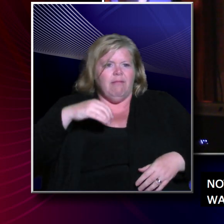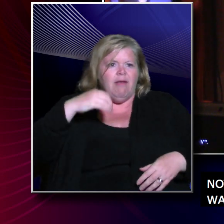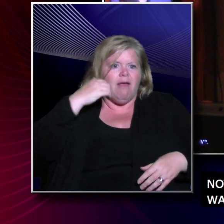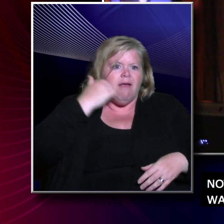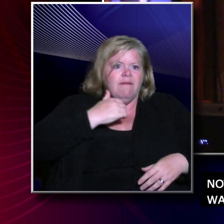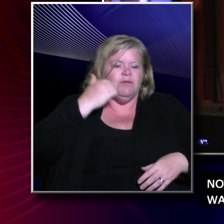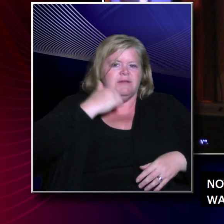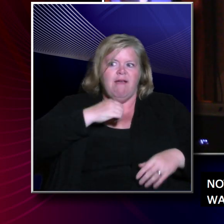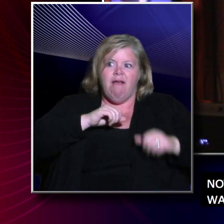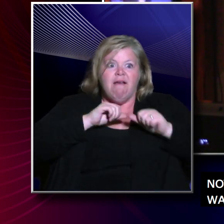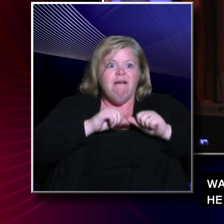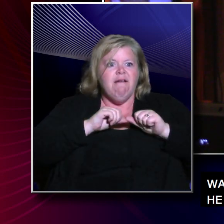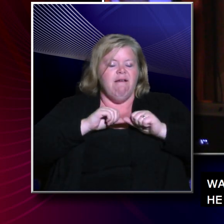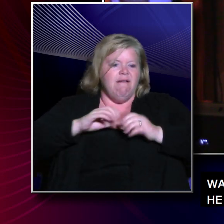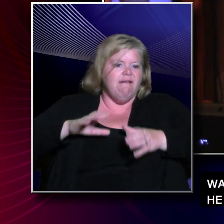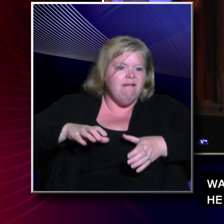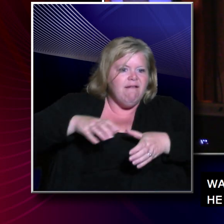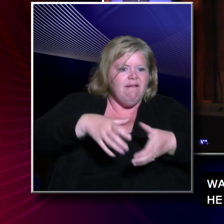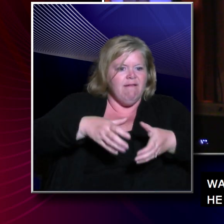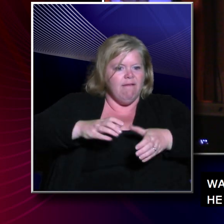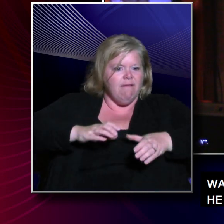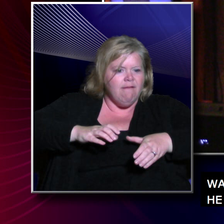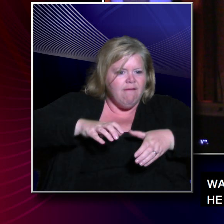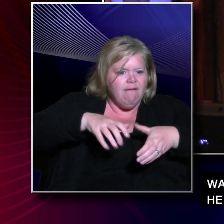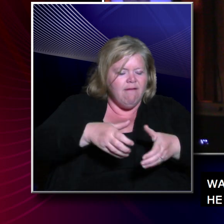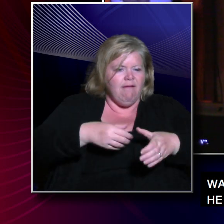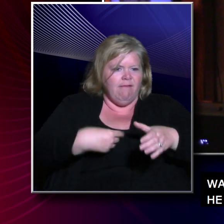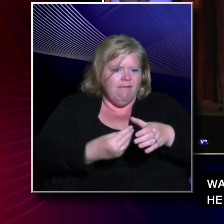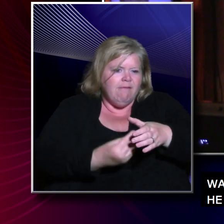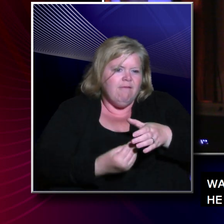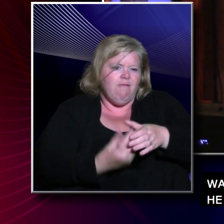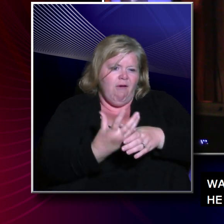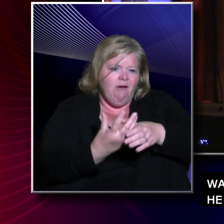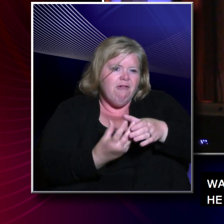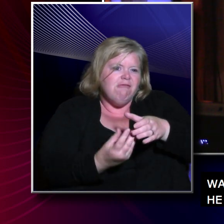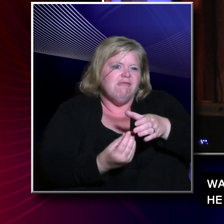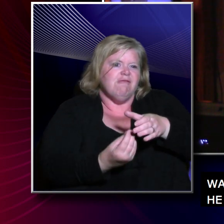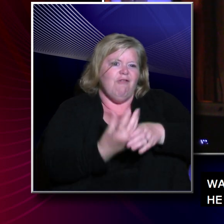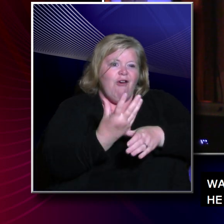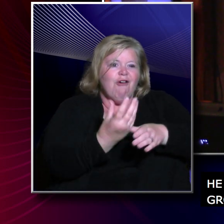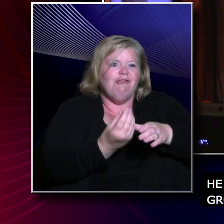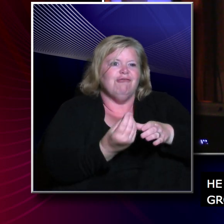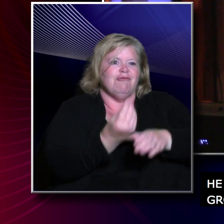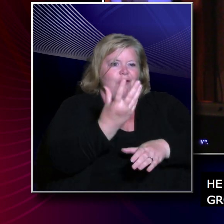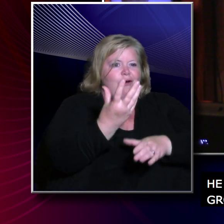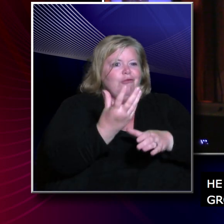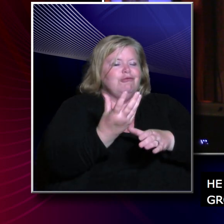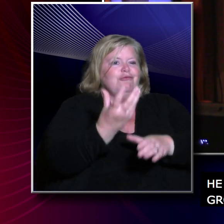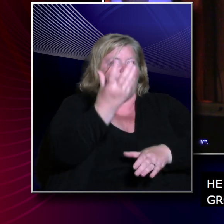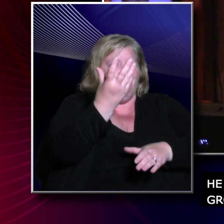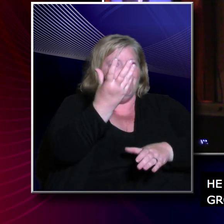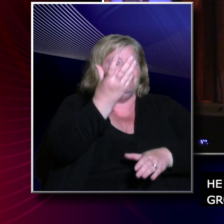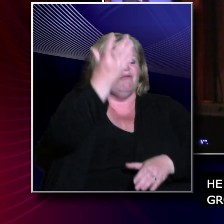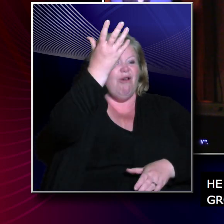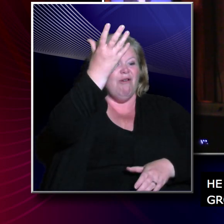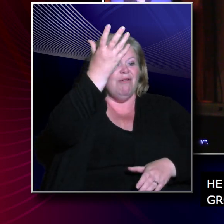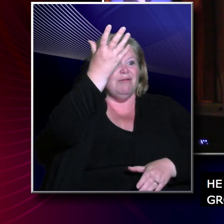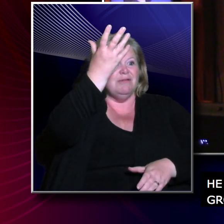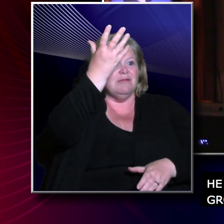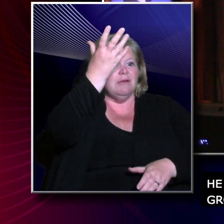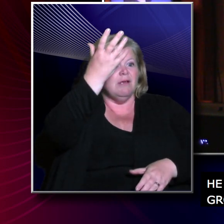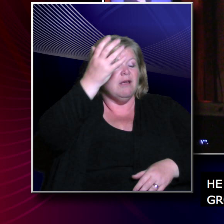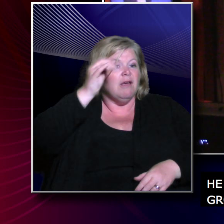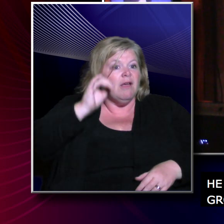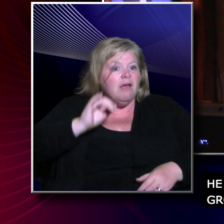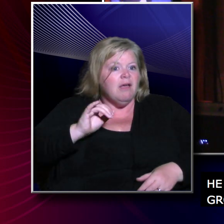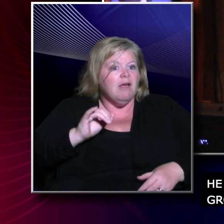he continues to bring that water. That plant grows and grows and grows and grows.